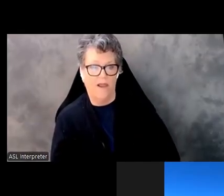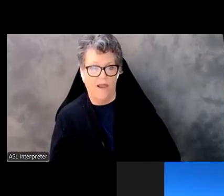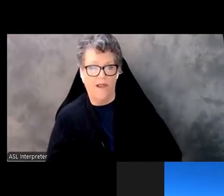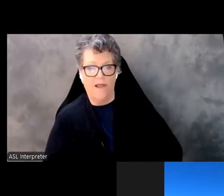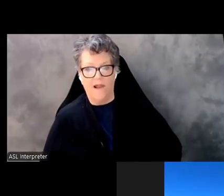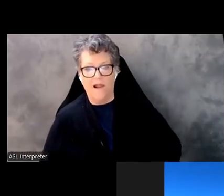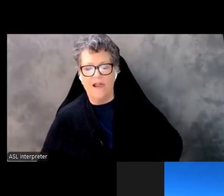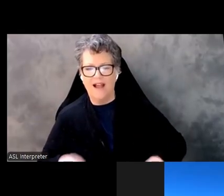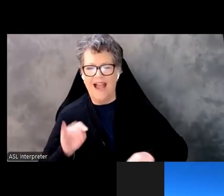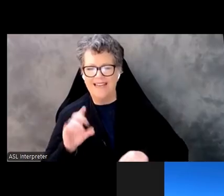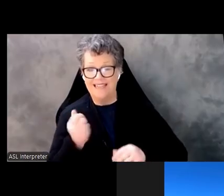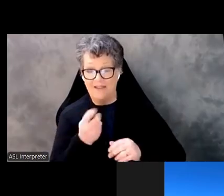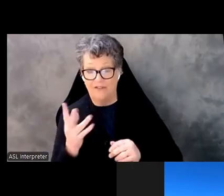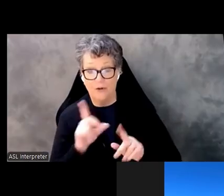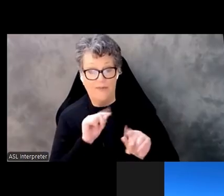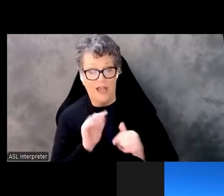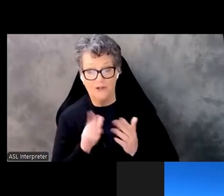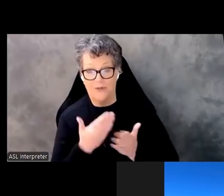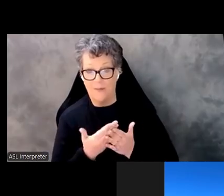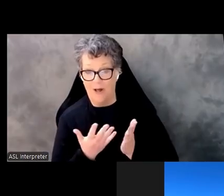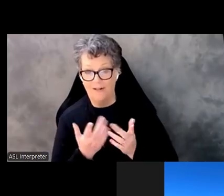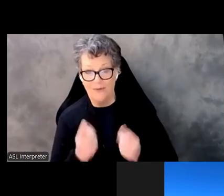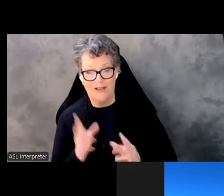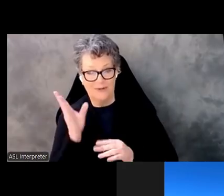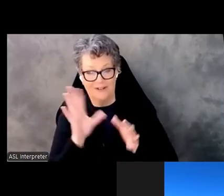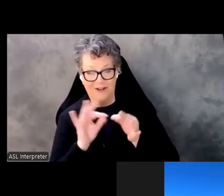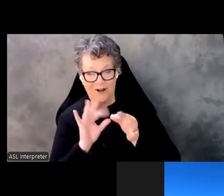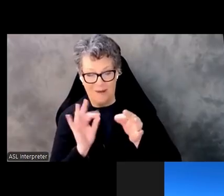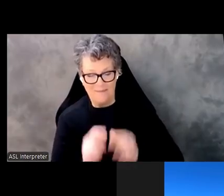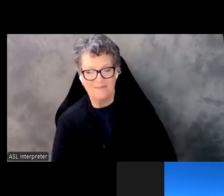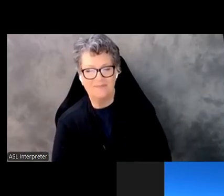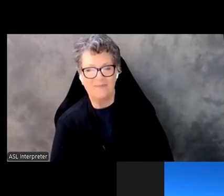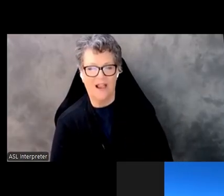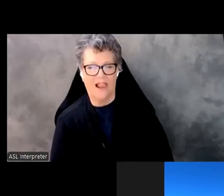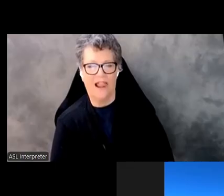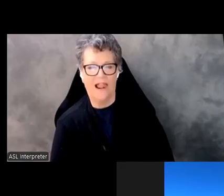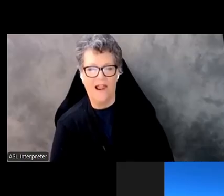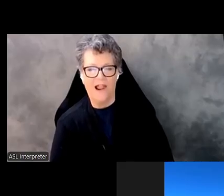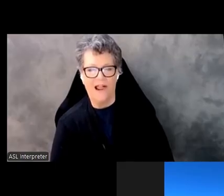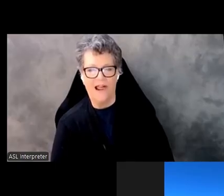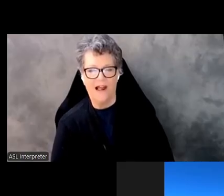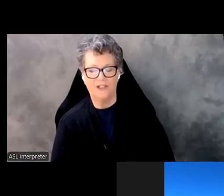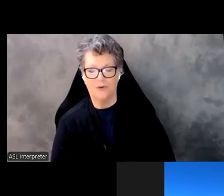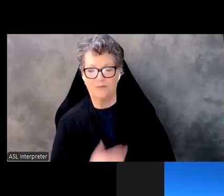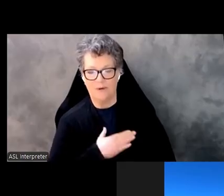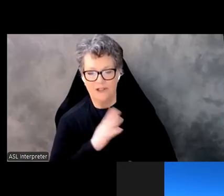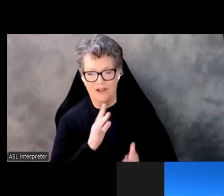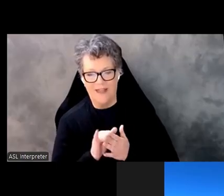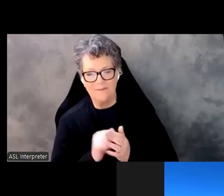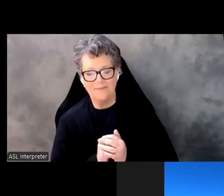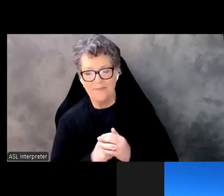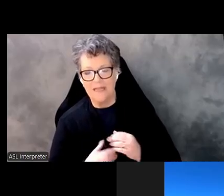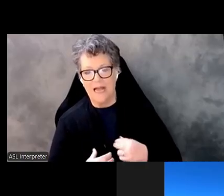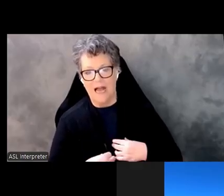I did have a few, but you answered them all when you talked about them, so I appreciate that, the briefing.